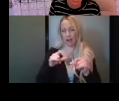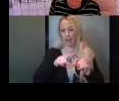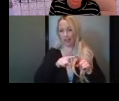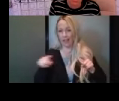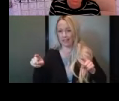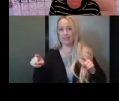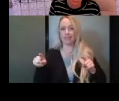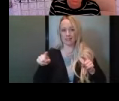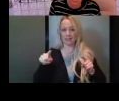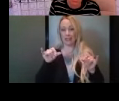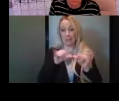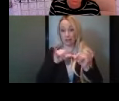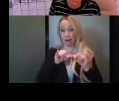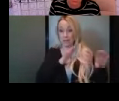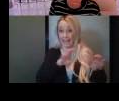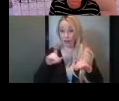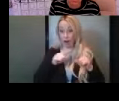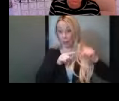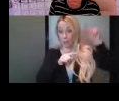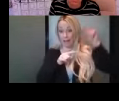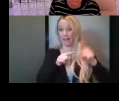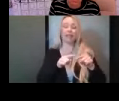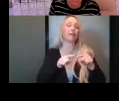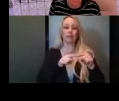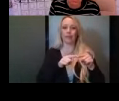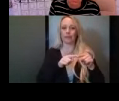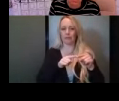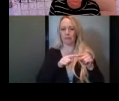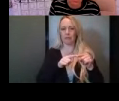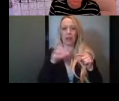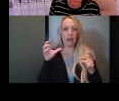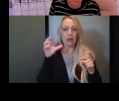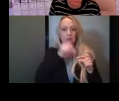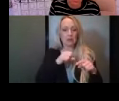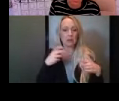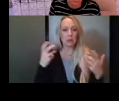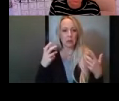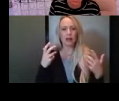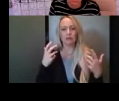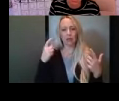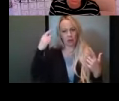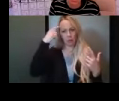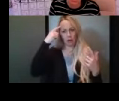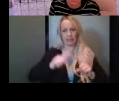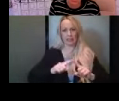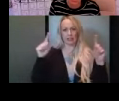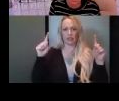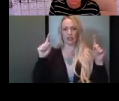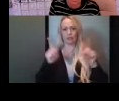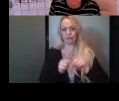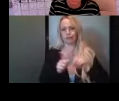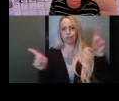the measure of behavior on the y-axis, with some implicit assumption that the brain differences are an intrinsic difference